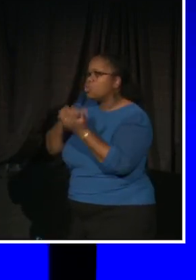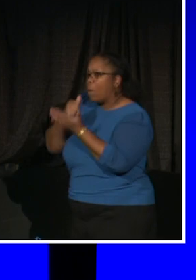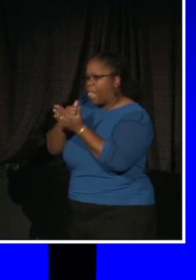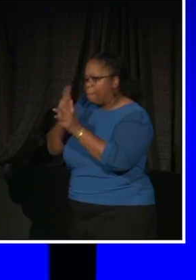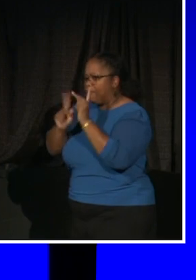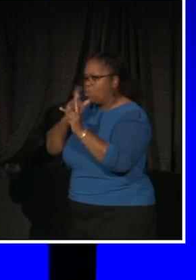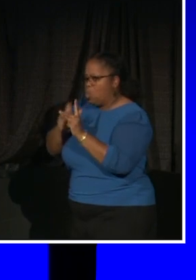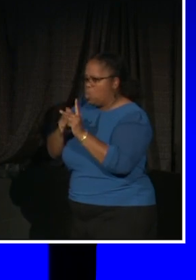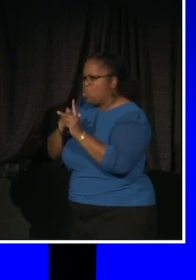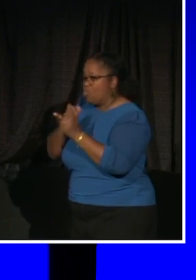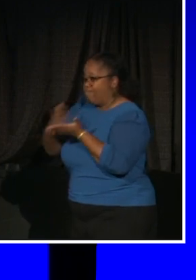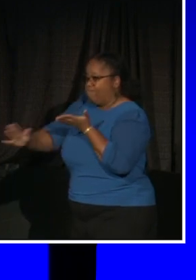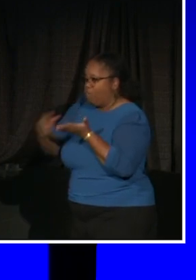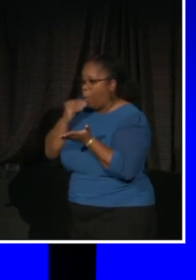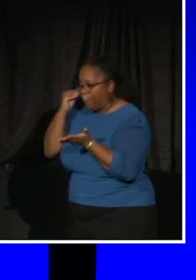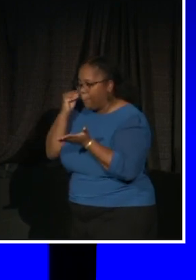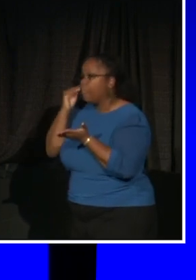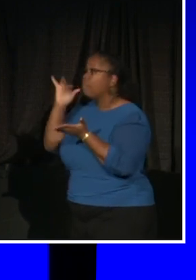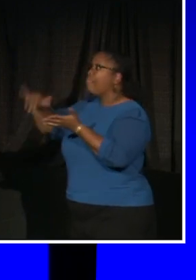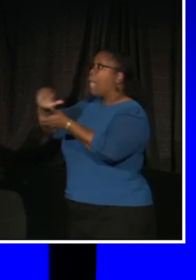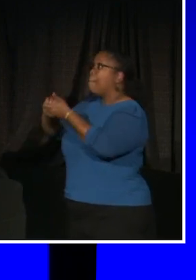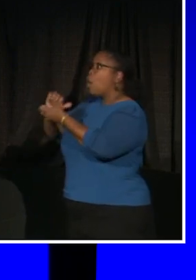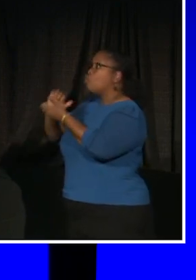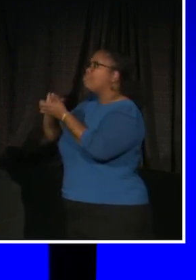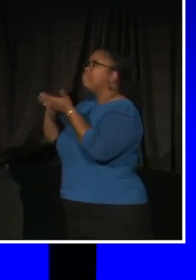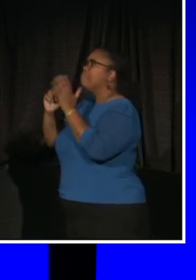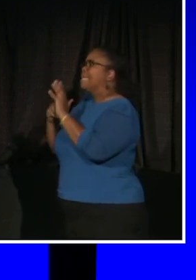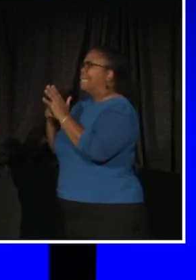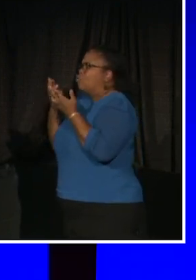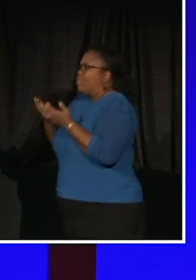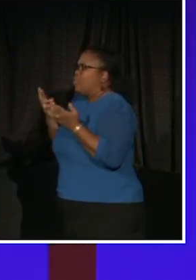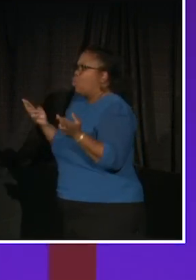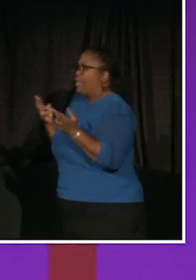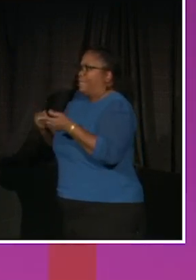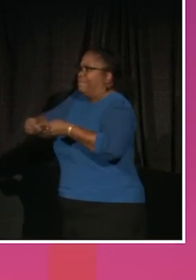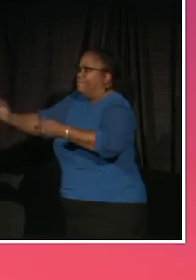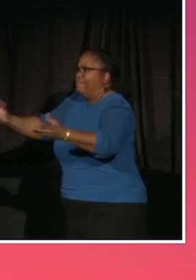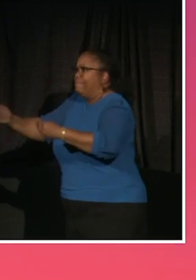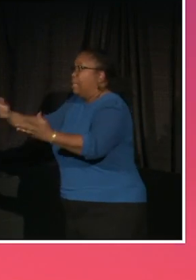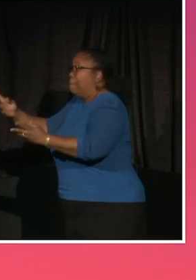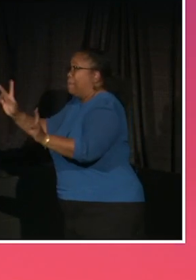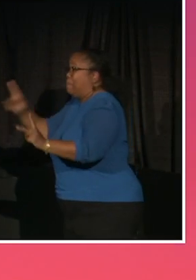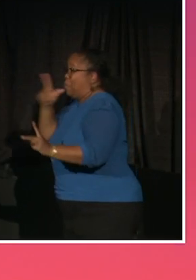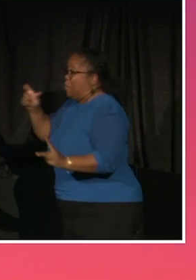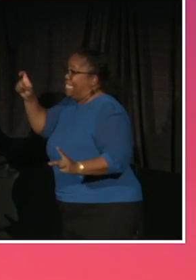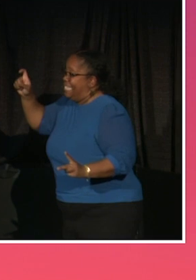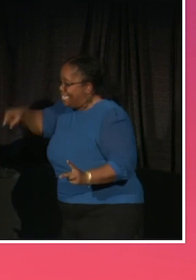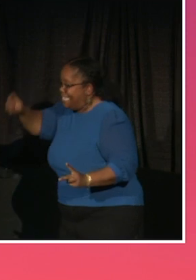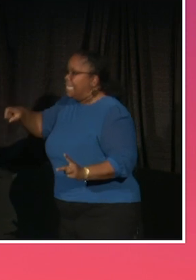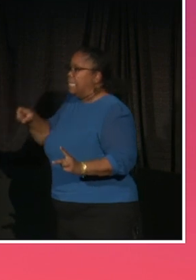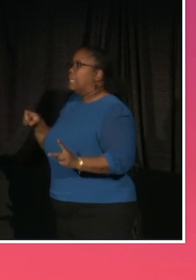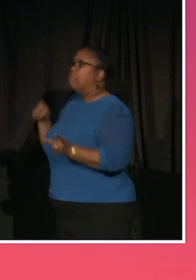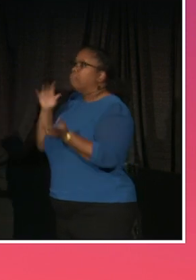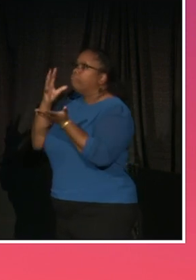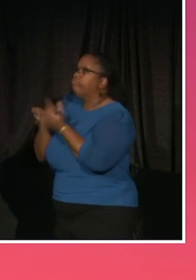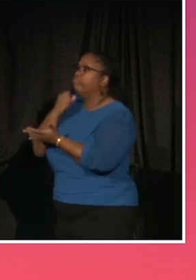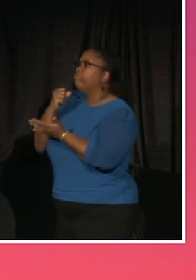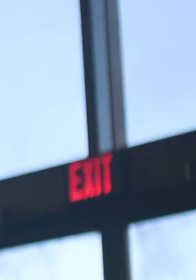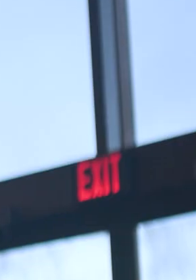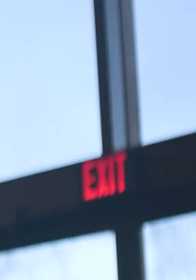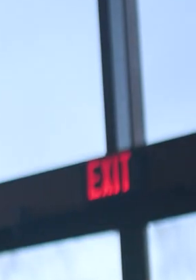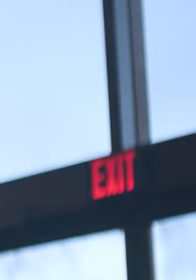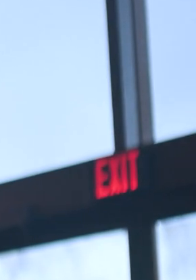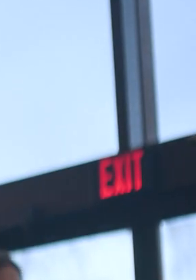victims. This partnership ensures that resources reach those most in need, leveraging partnerships with community-based